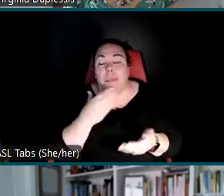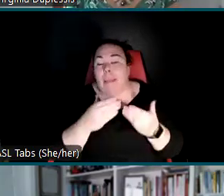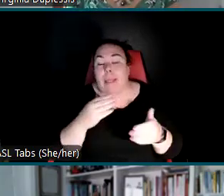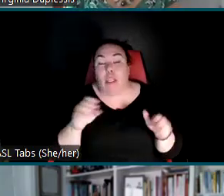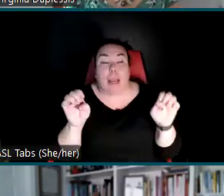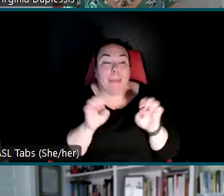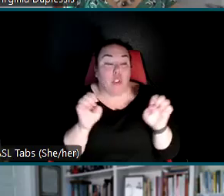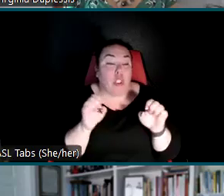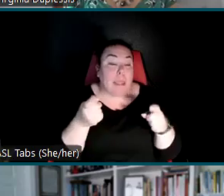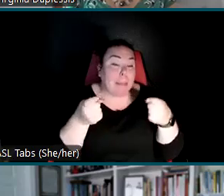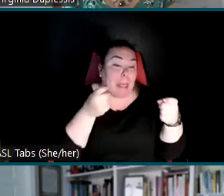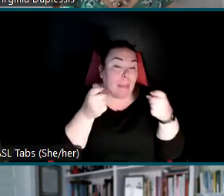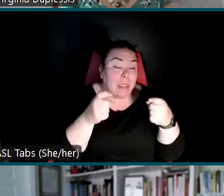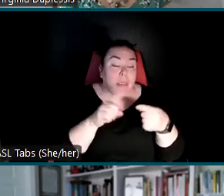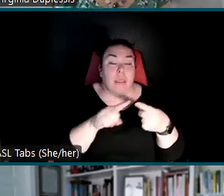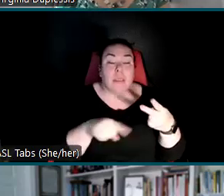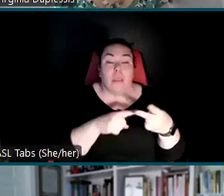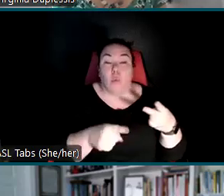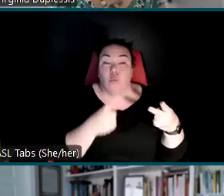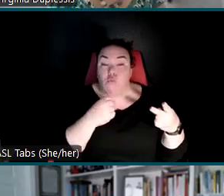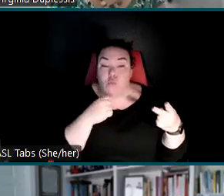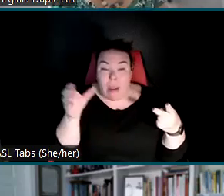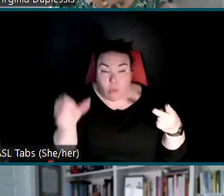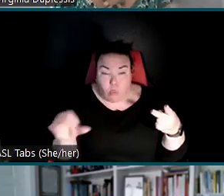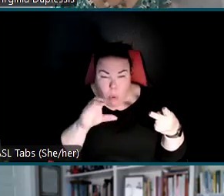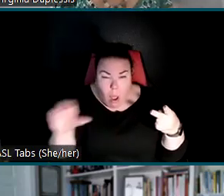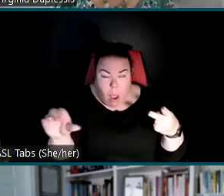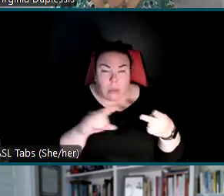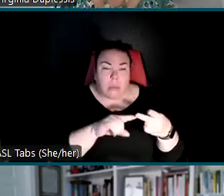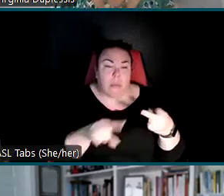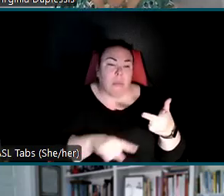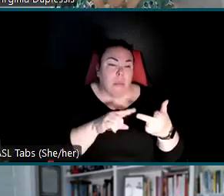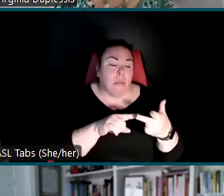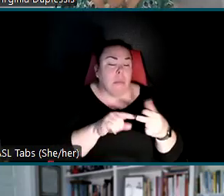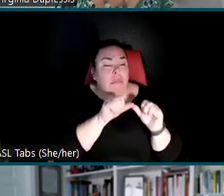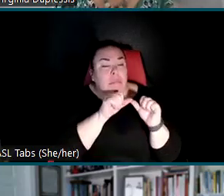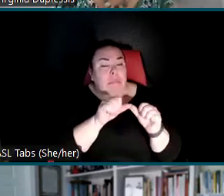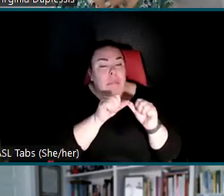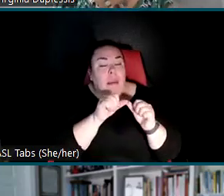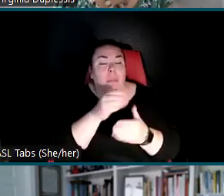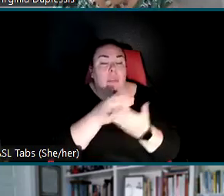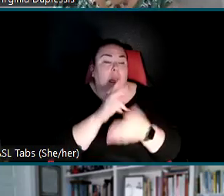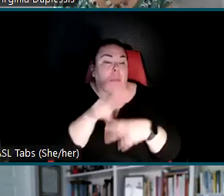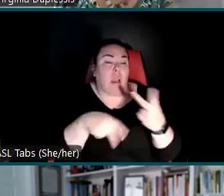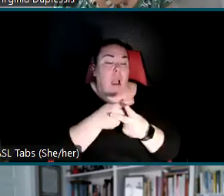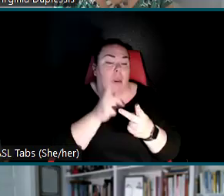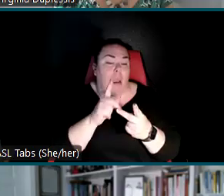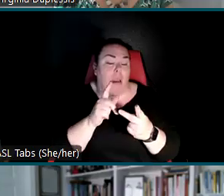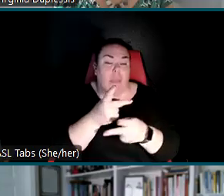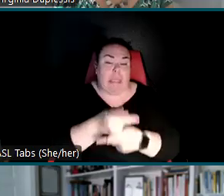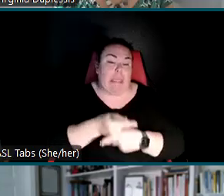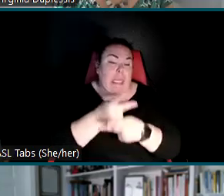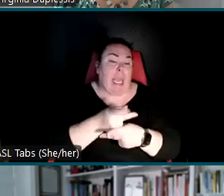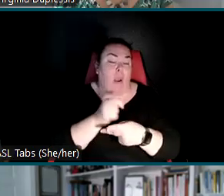Red Cross, continuums of care, and housing services providers, of course, and